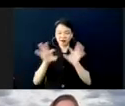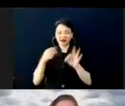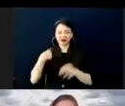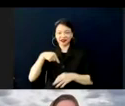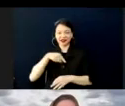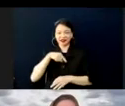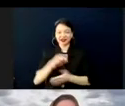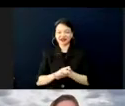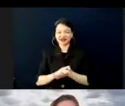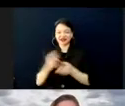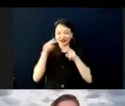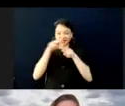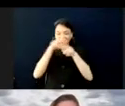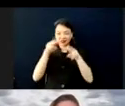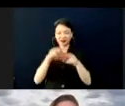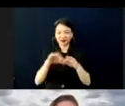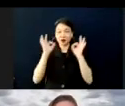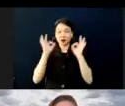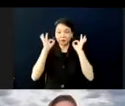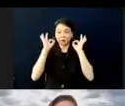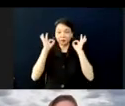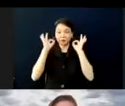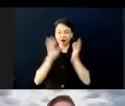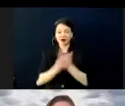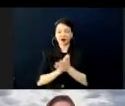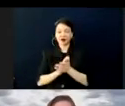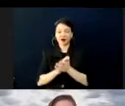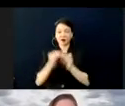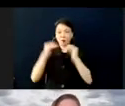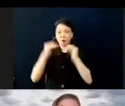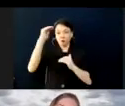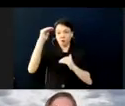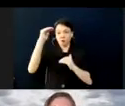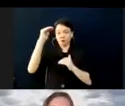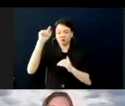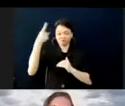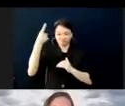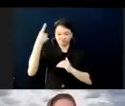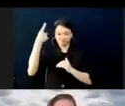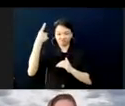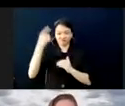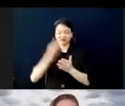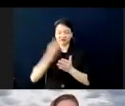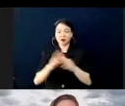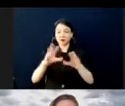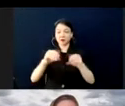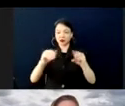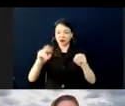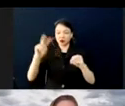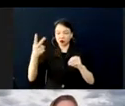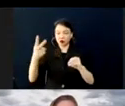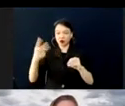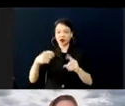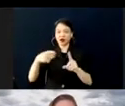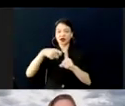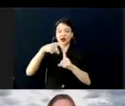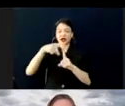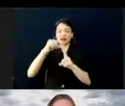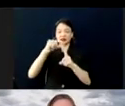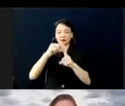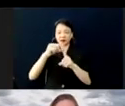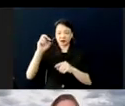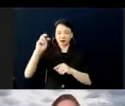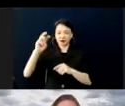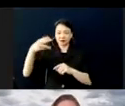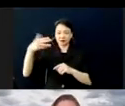and employment is at the very top, and then at the very bottom is gender, and then in the middle we have identity, mobile phone ownership, and receipt